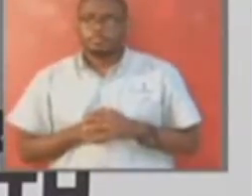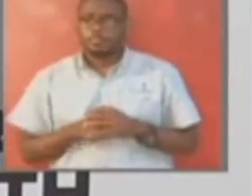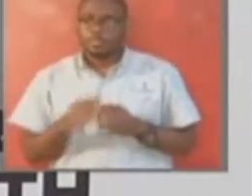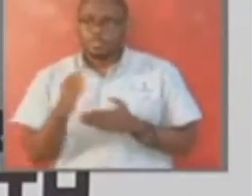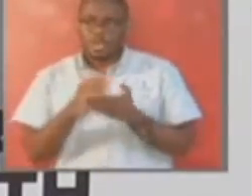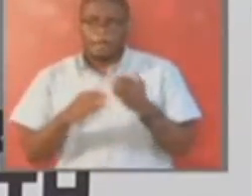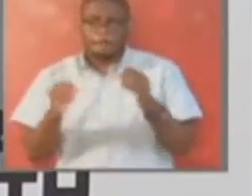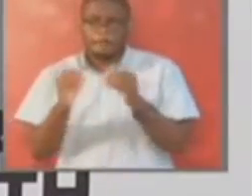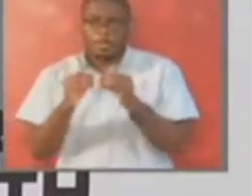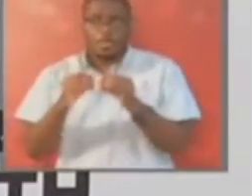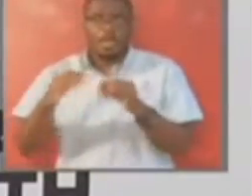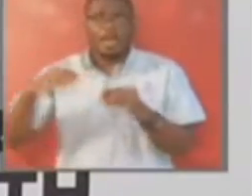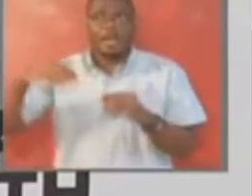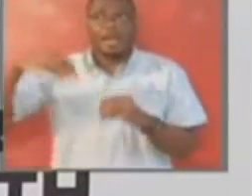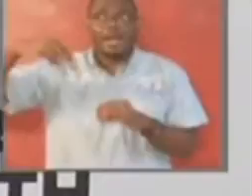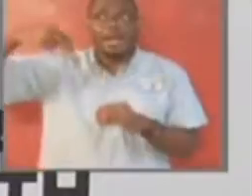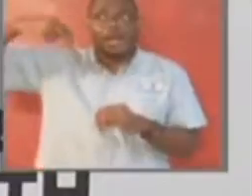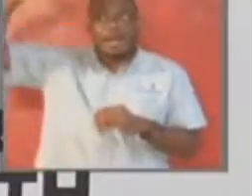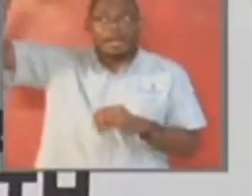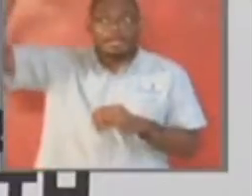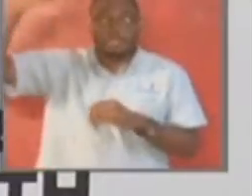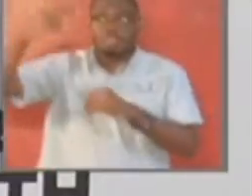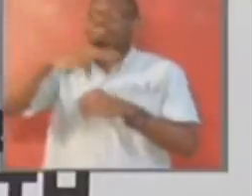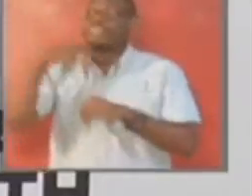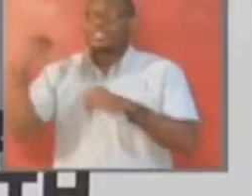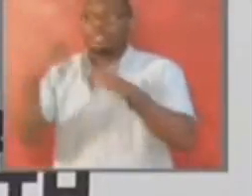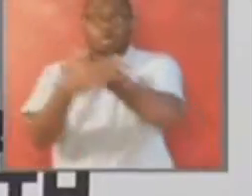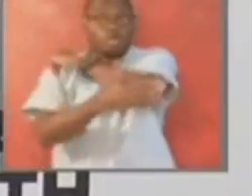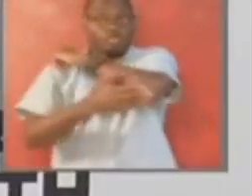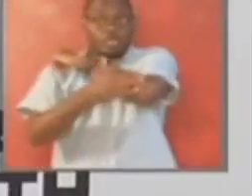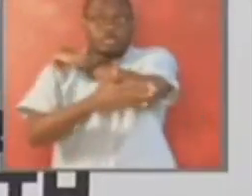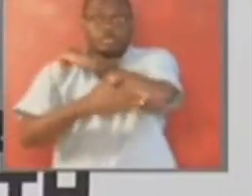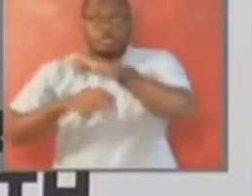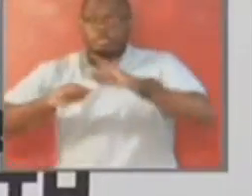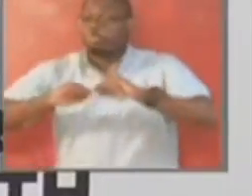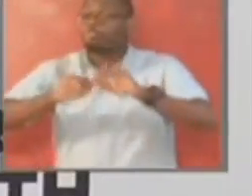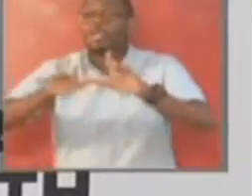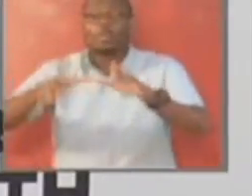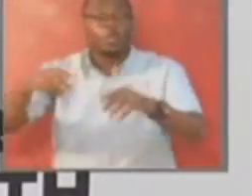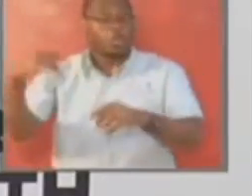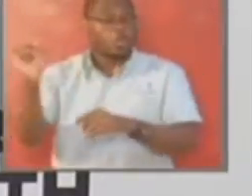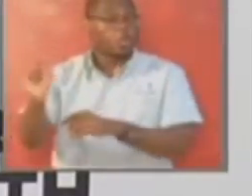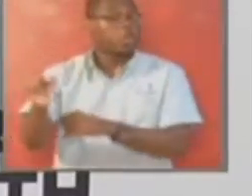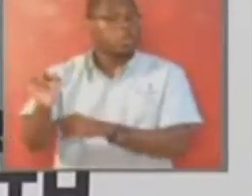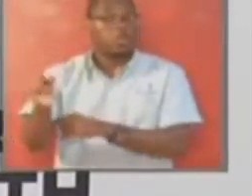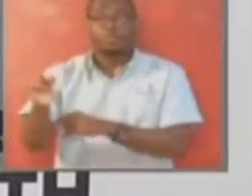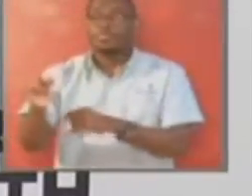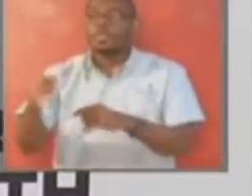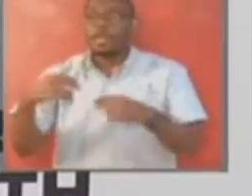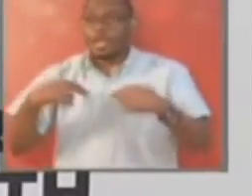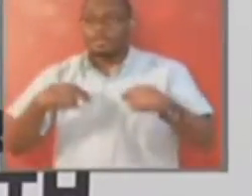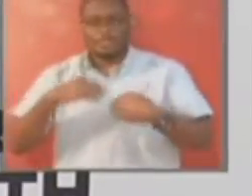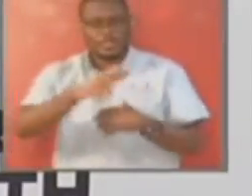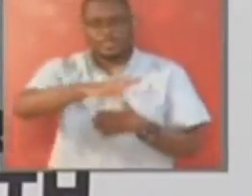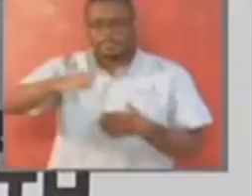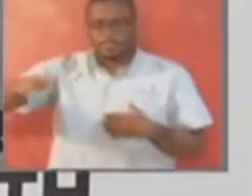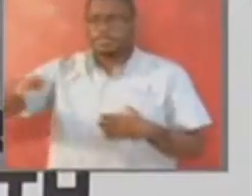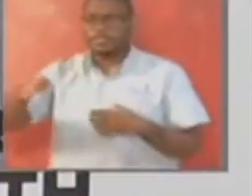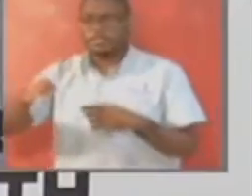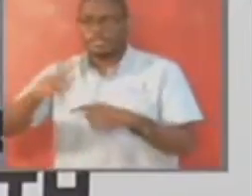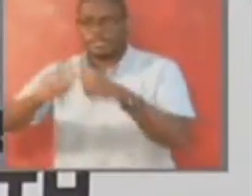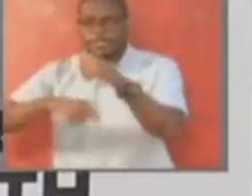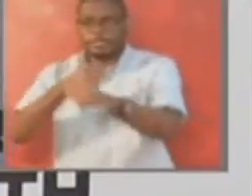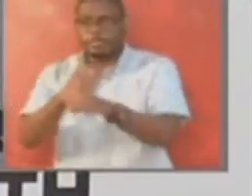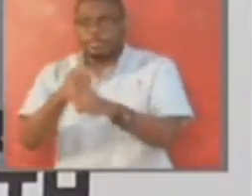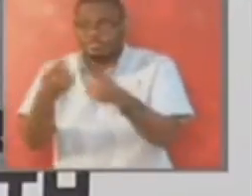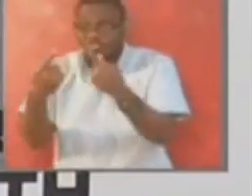those are the ones that have cluster spread or community spread. And as we raise the issue of different strains, we are trying to guard against different strains of this